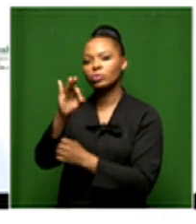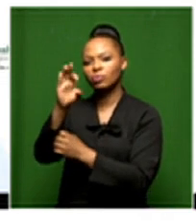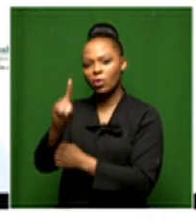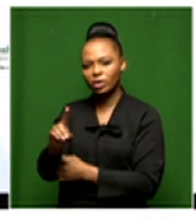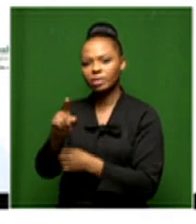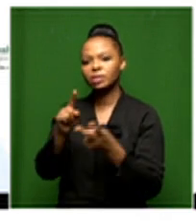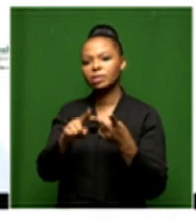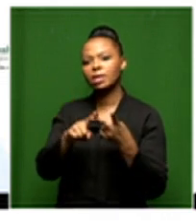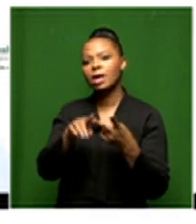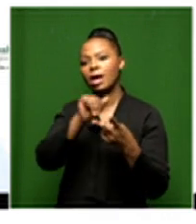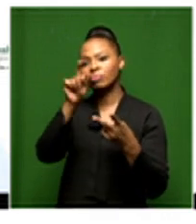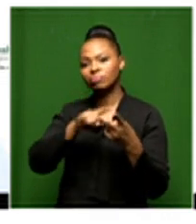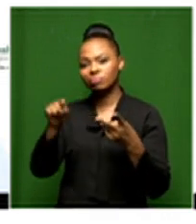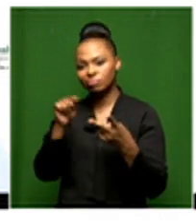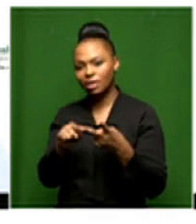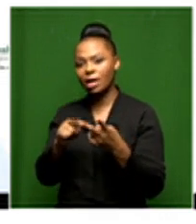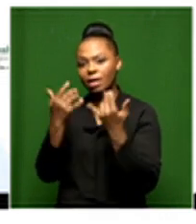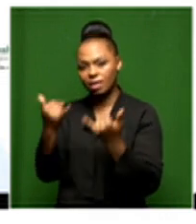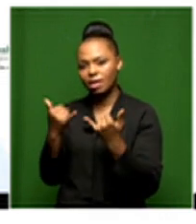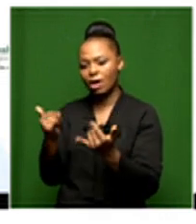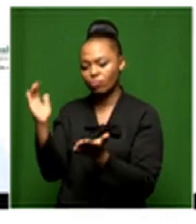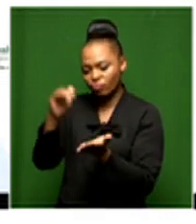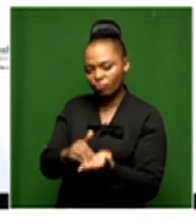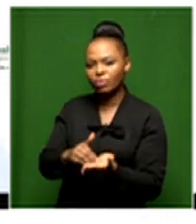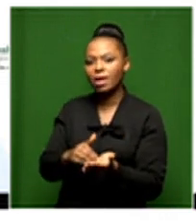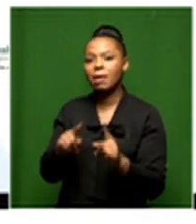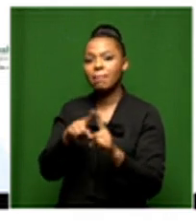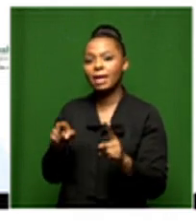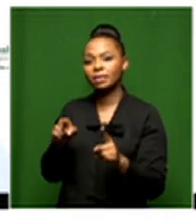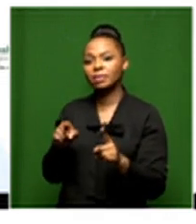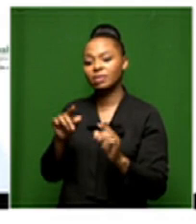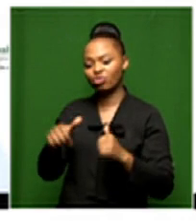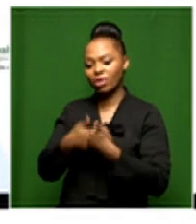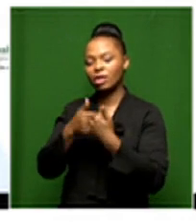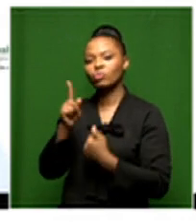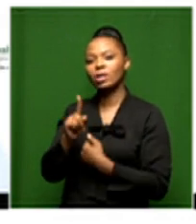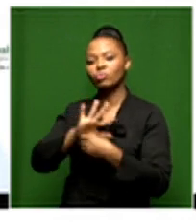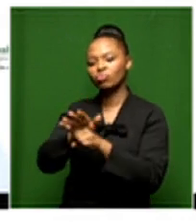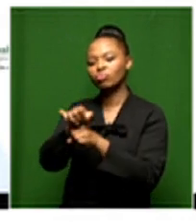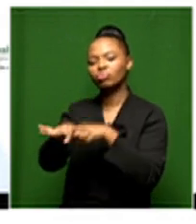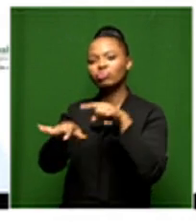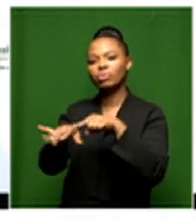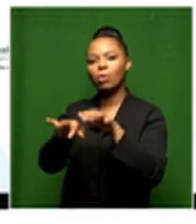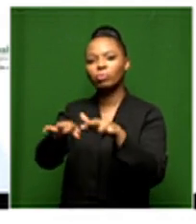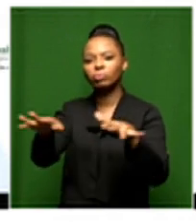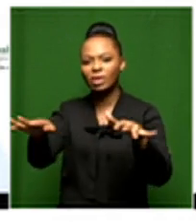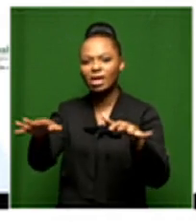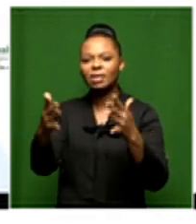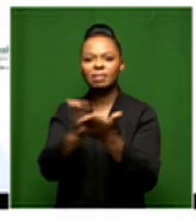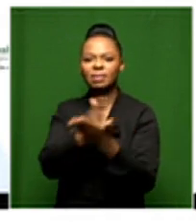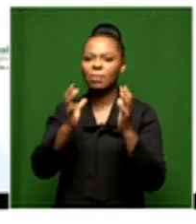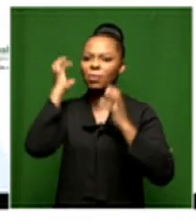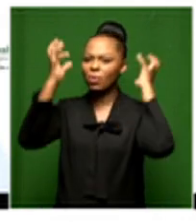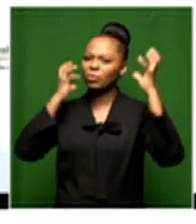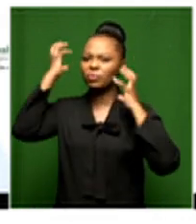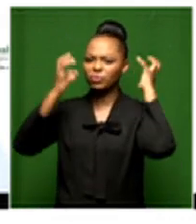University-AstraZeneca vaccine arriving and this new variant. There's such mixed messaging depending on who one is listening,